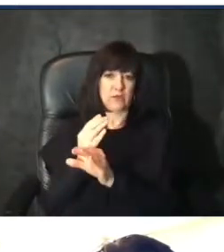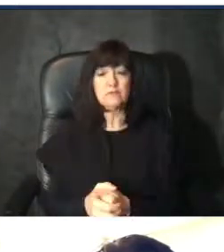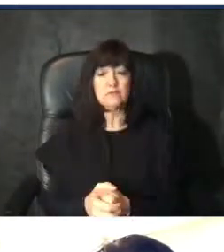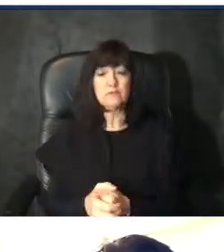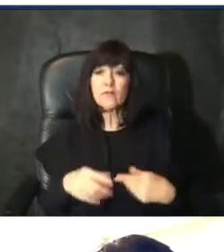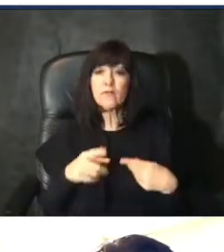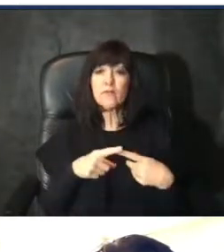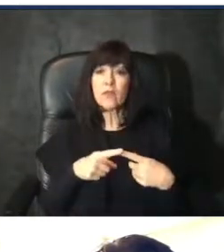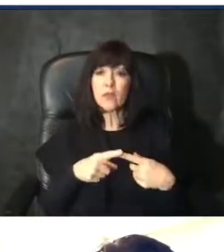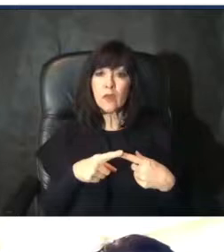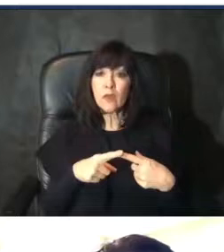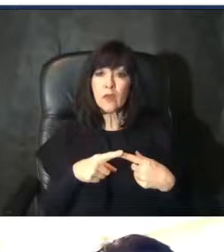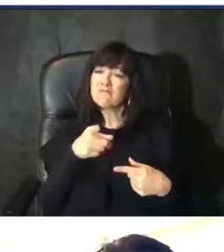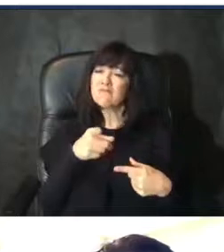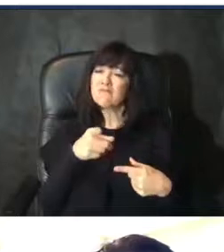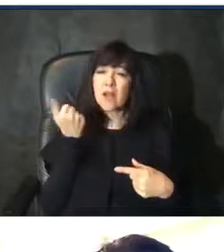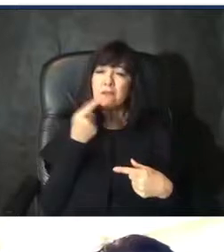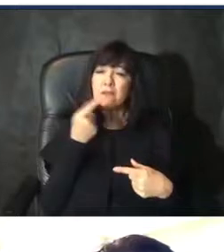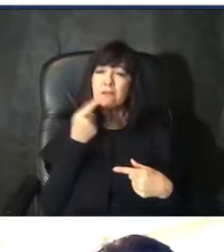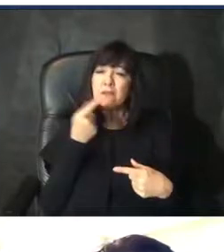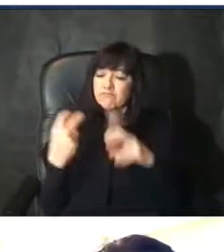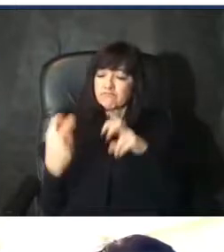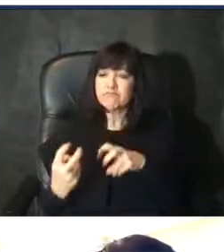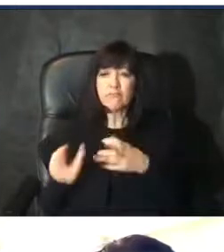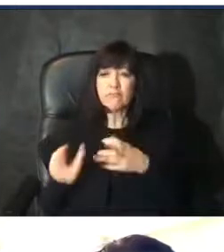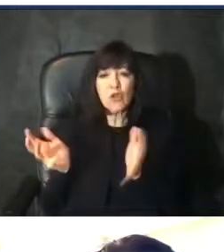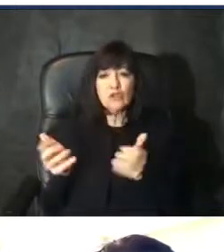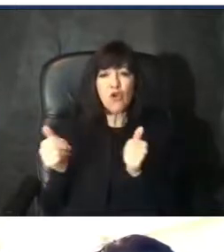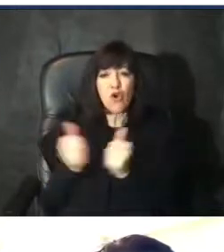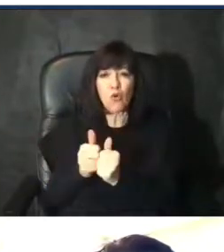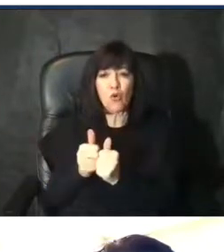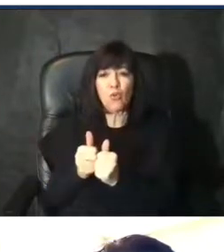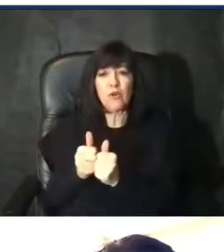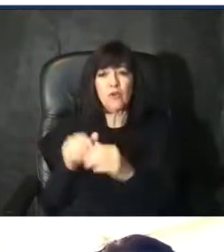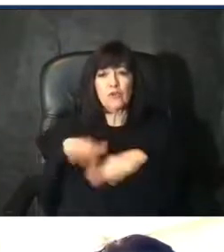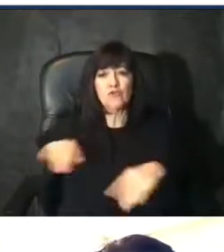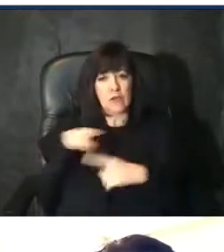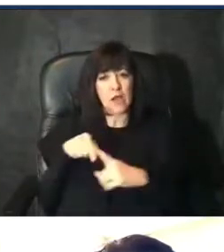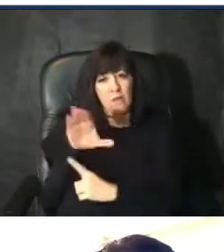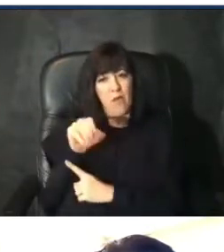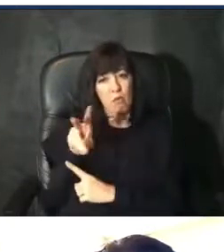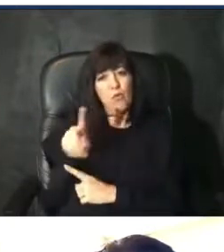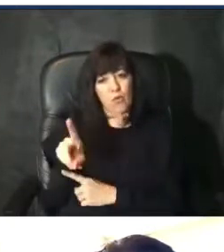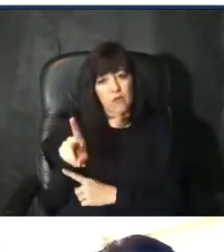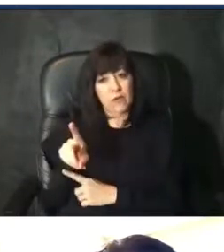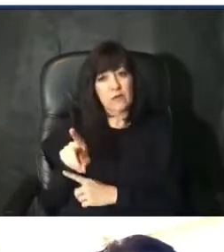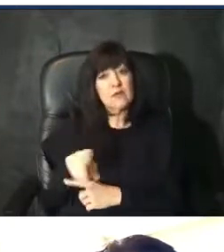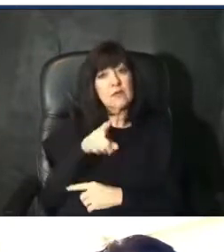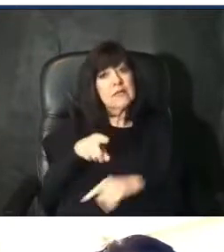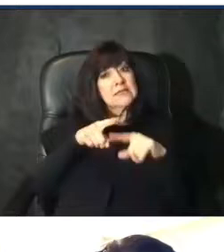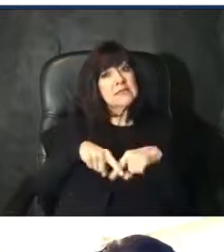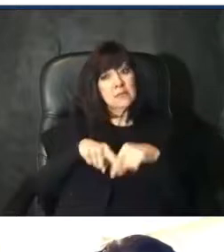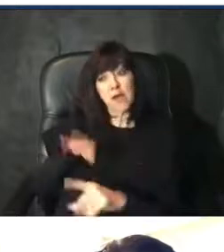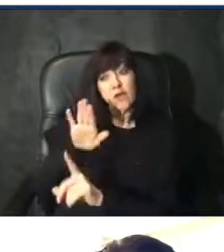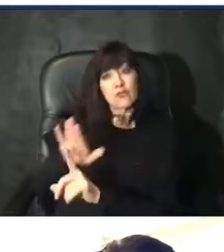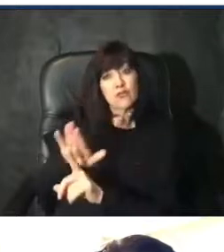kids about COVID-19, using age-appropriate language depending on how old and what the developmental